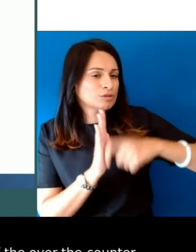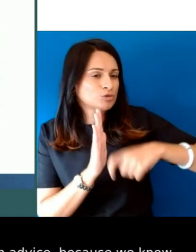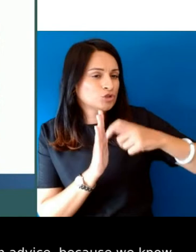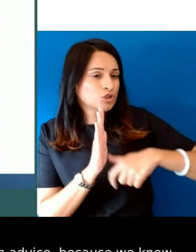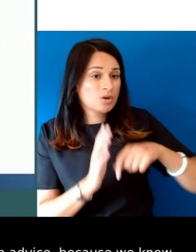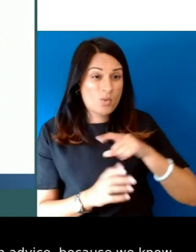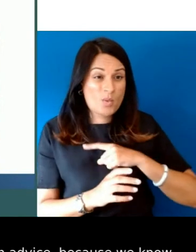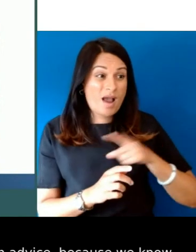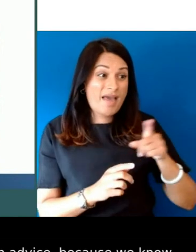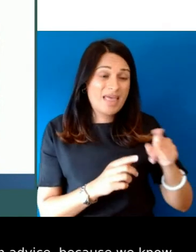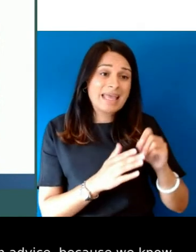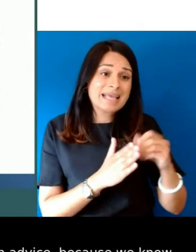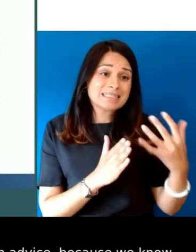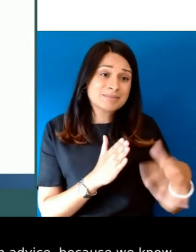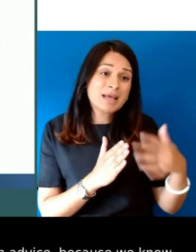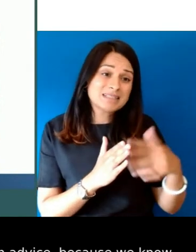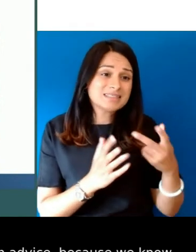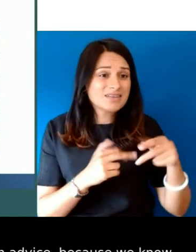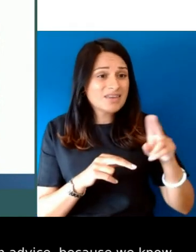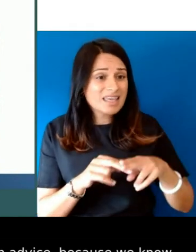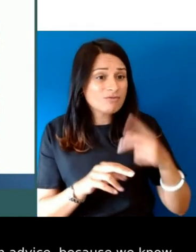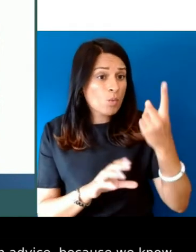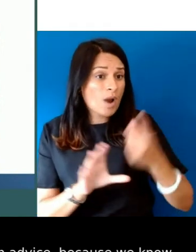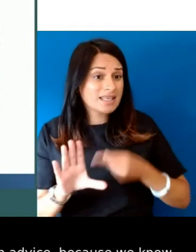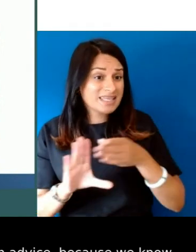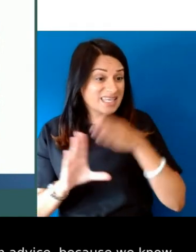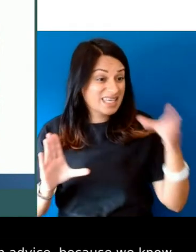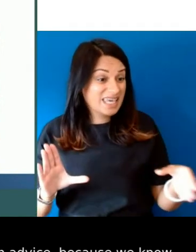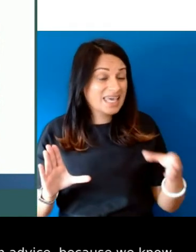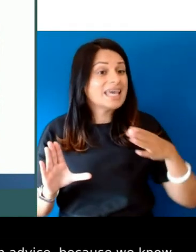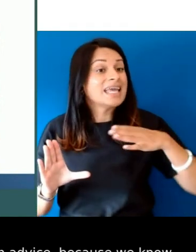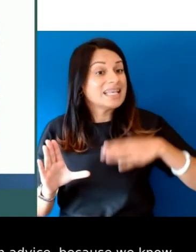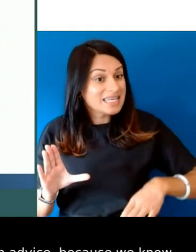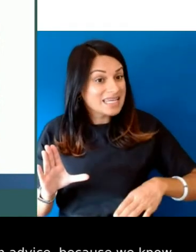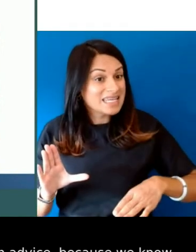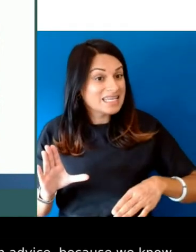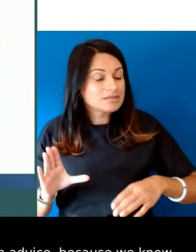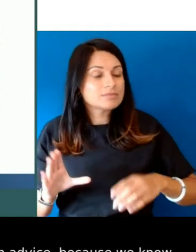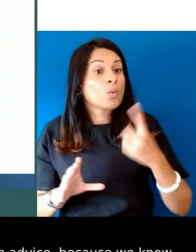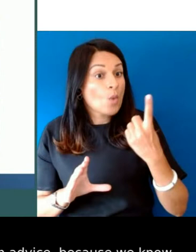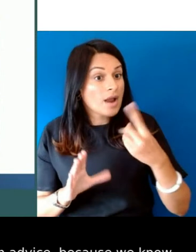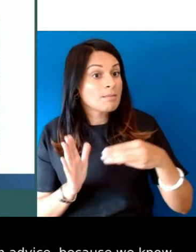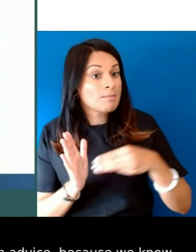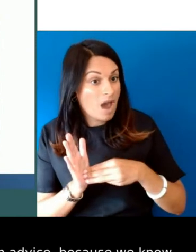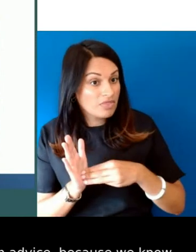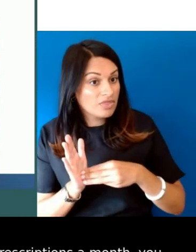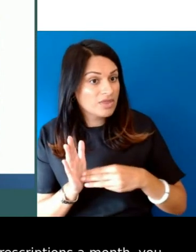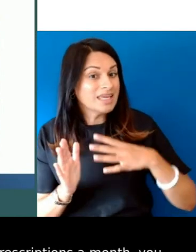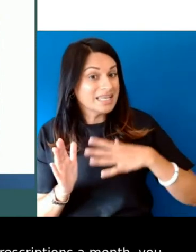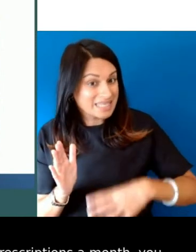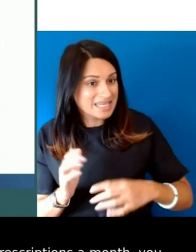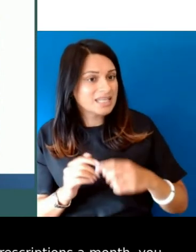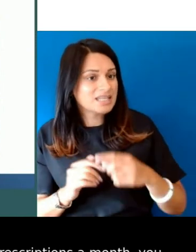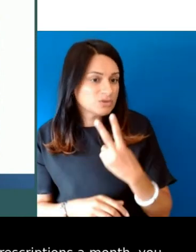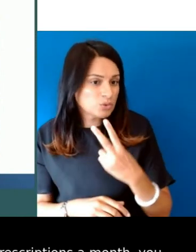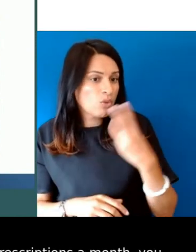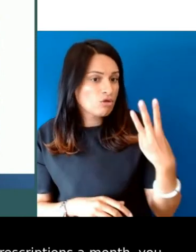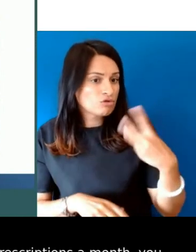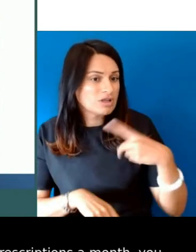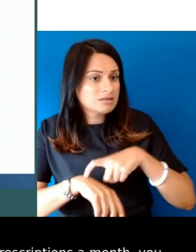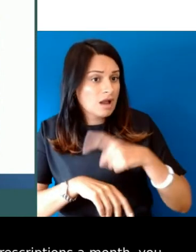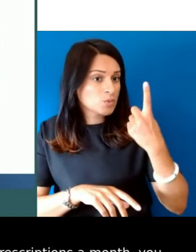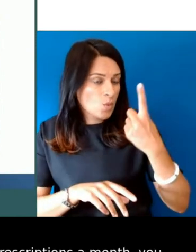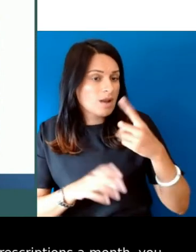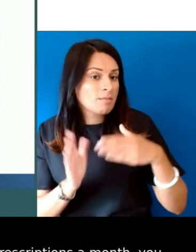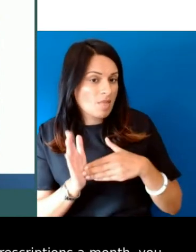needing two or three prescriptions a year sorry a month you might as well get a prepayment prescription and then you can refer your patients to the